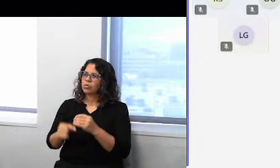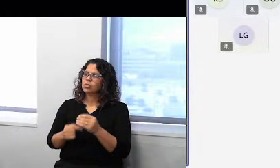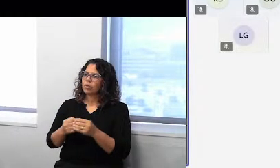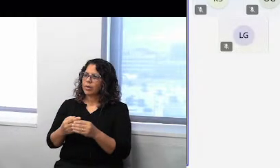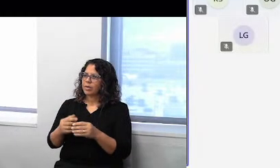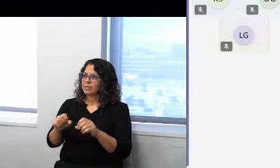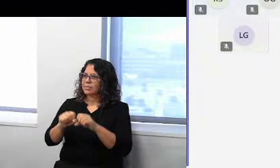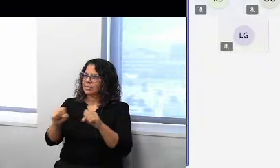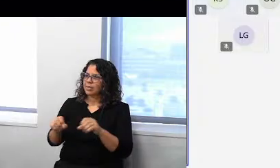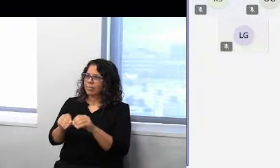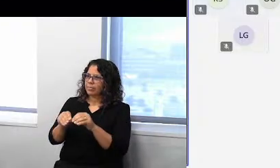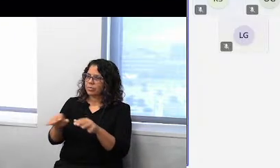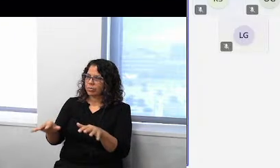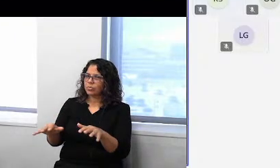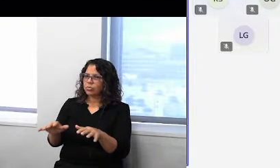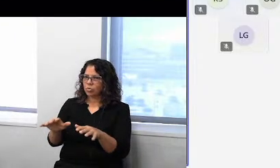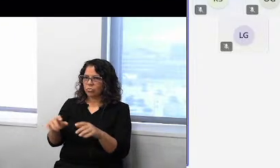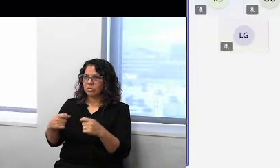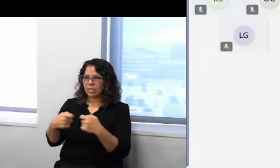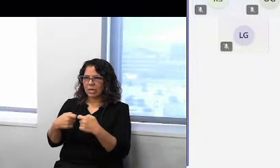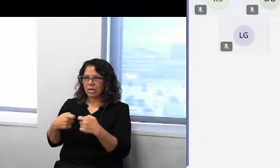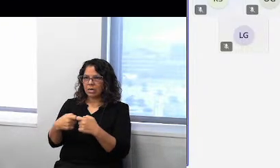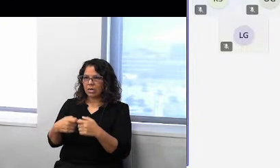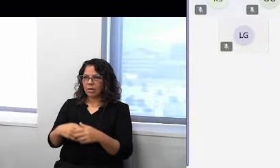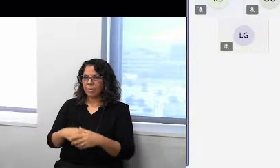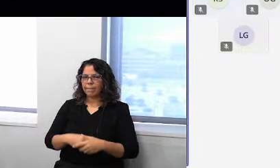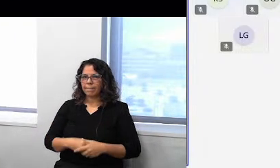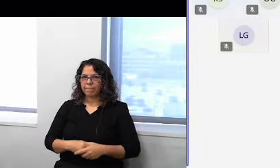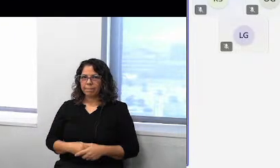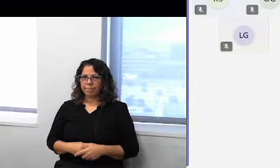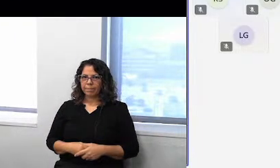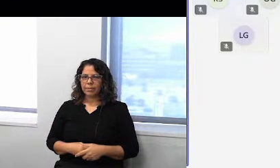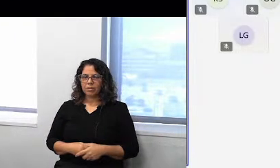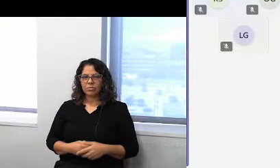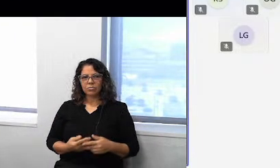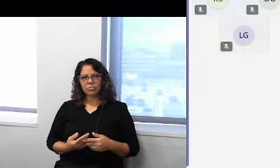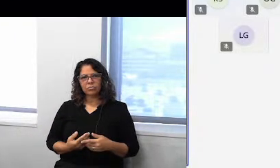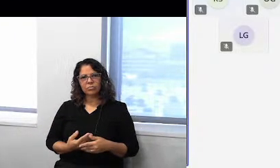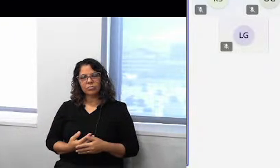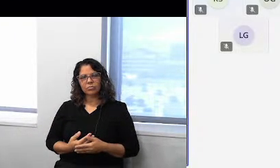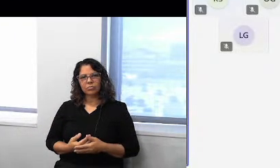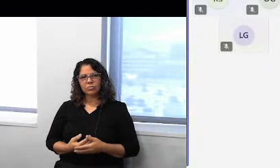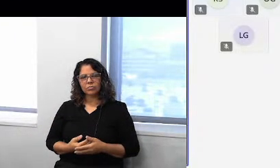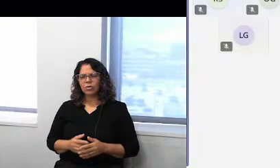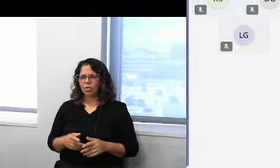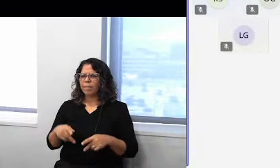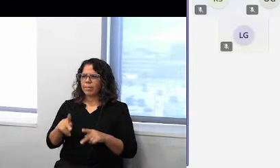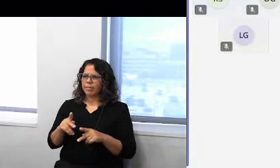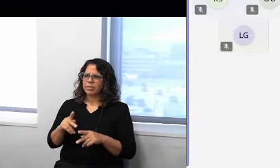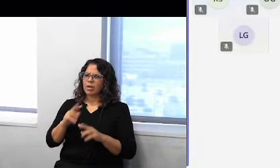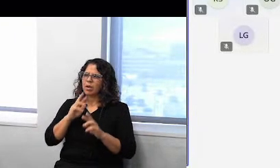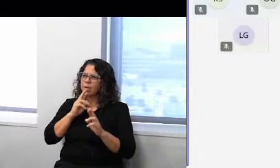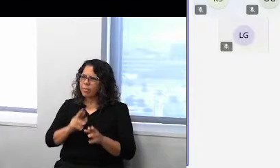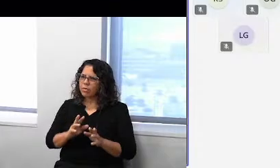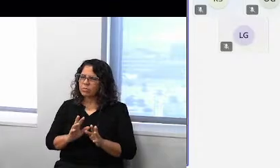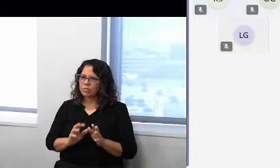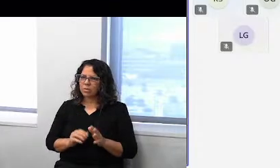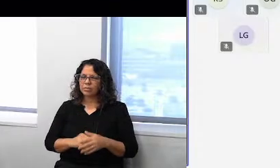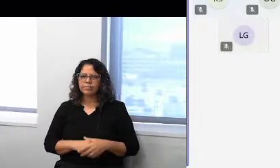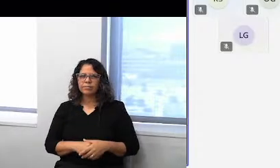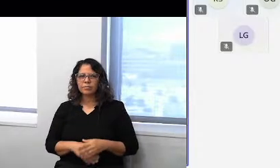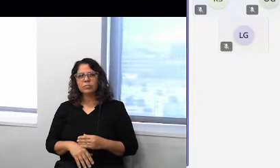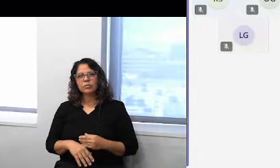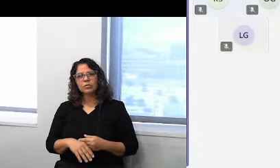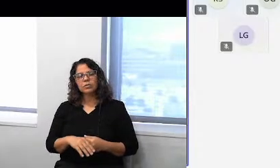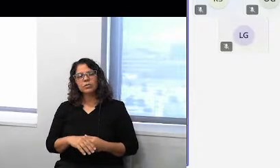the distribution system, I right? just want Mr. Gonzalez, let him get to an answer. I'm please. just trying to get through it. I suggest that